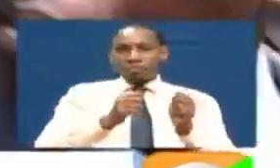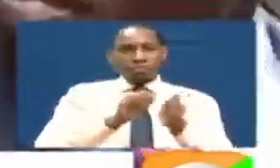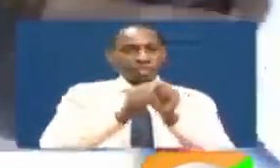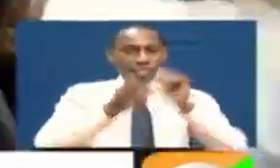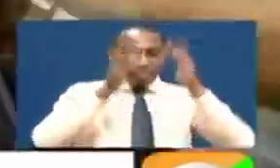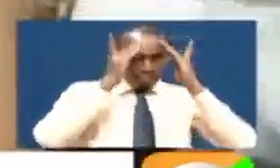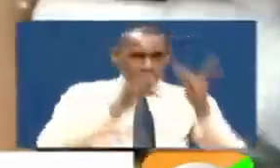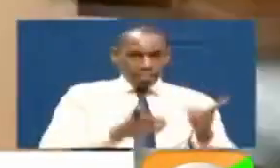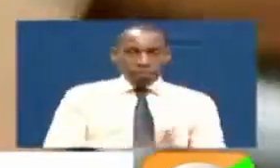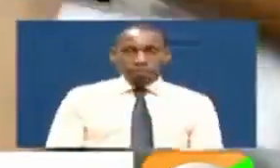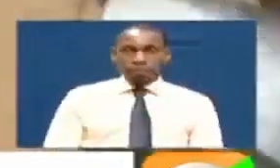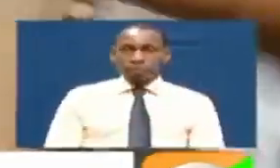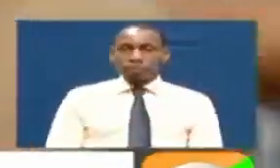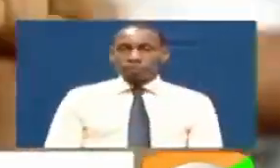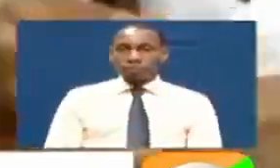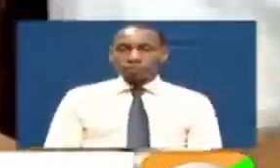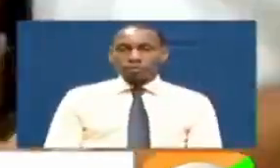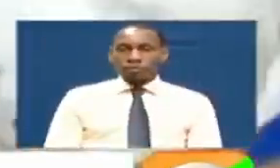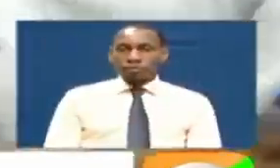governor.